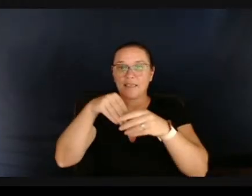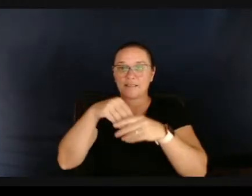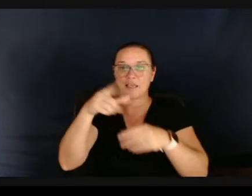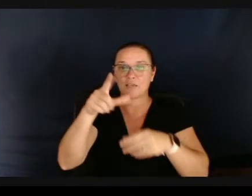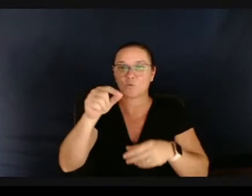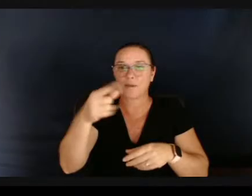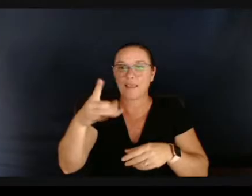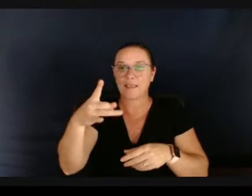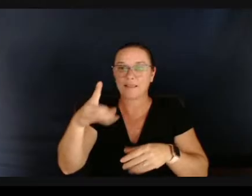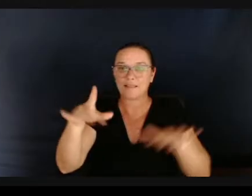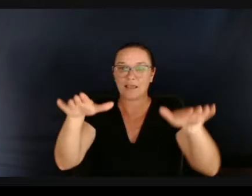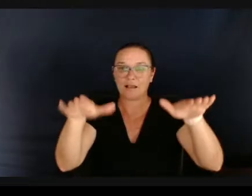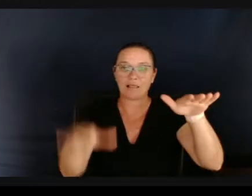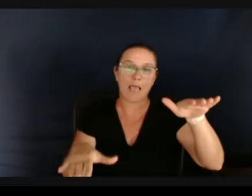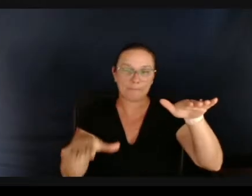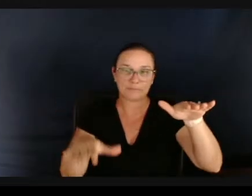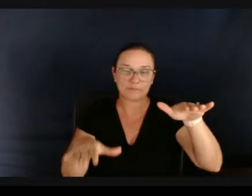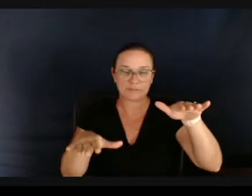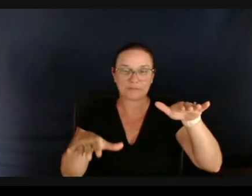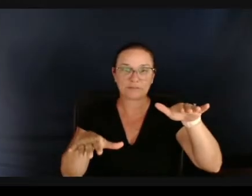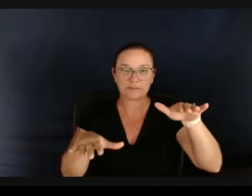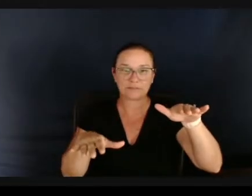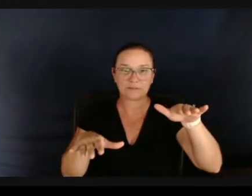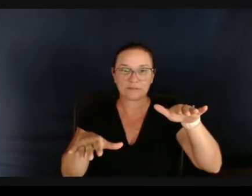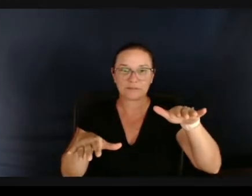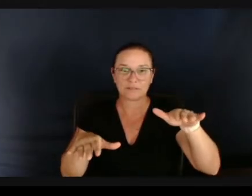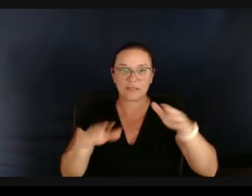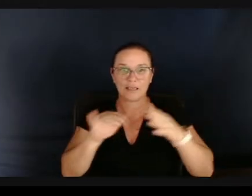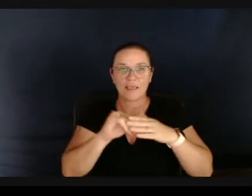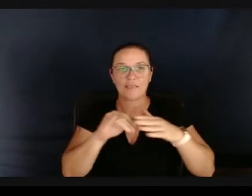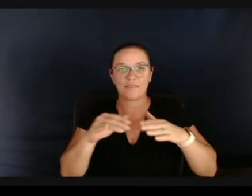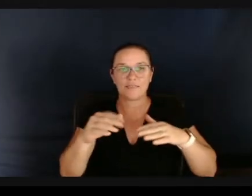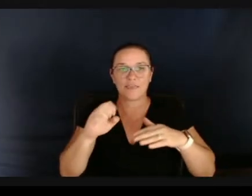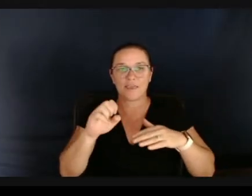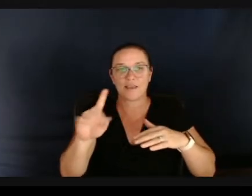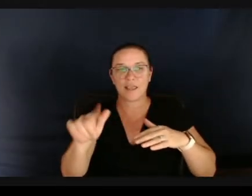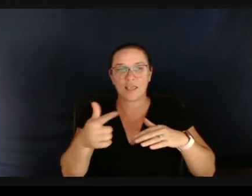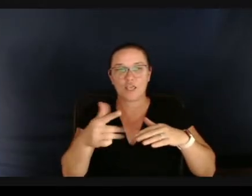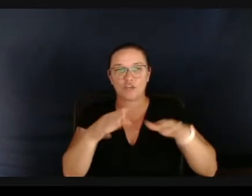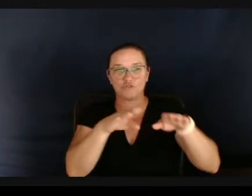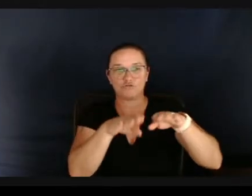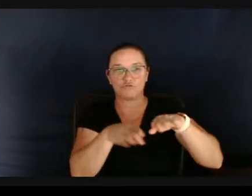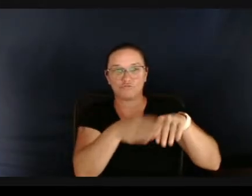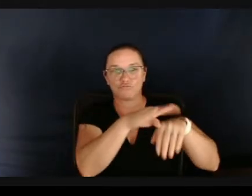rim and that onlapping edge reverse angle there.